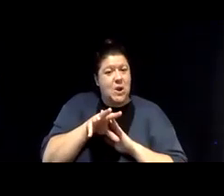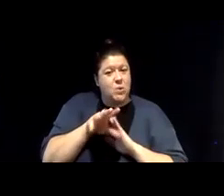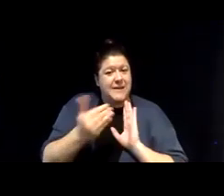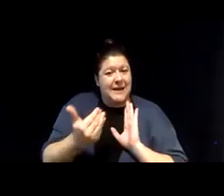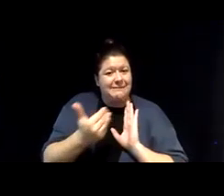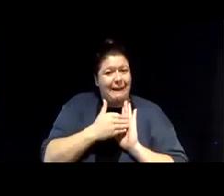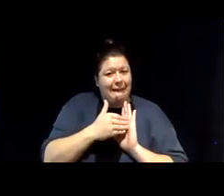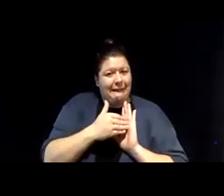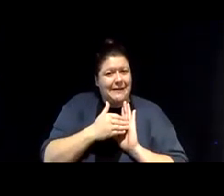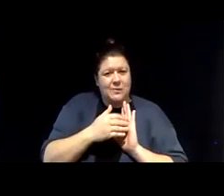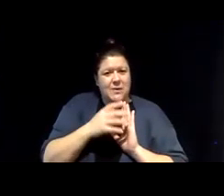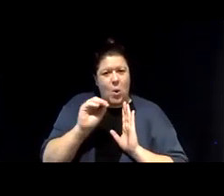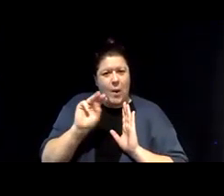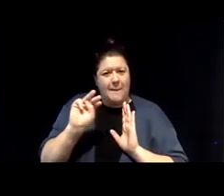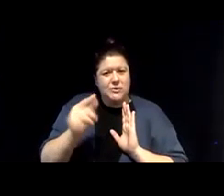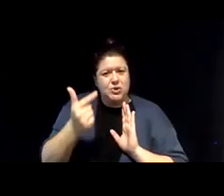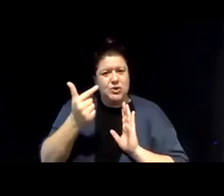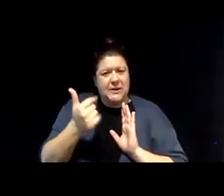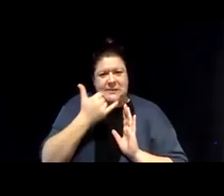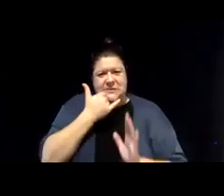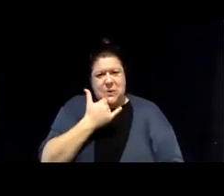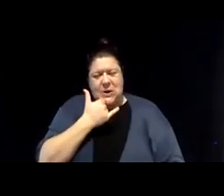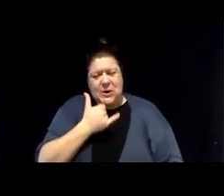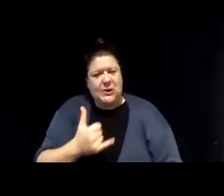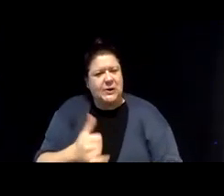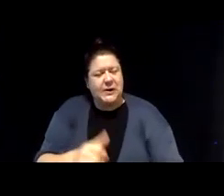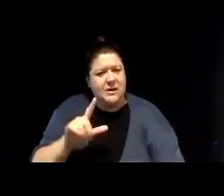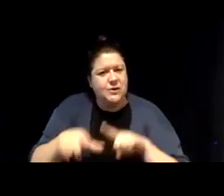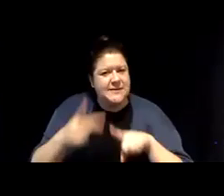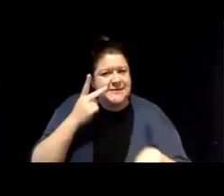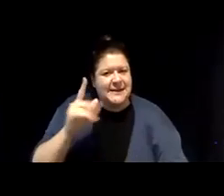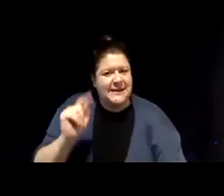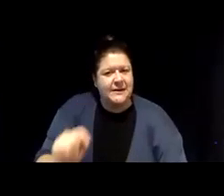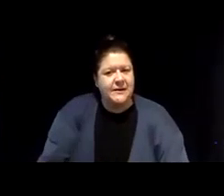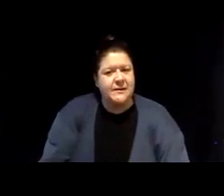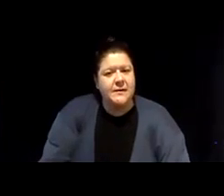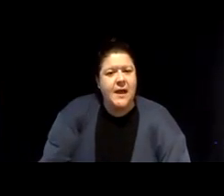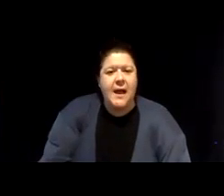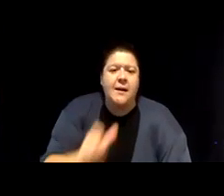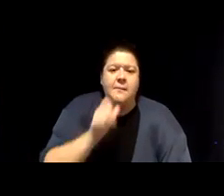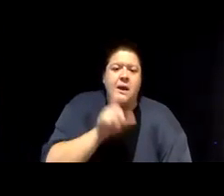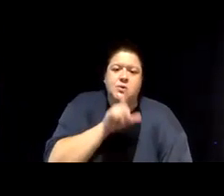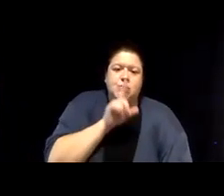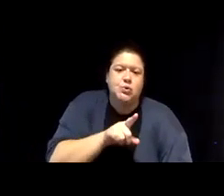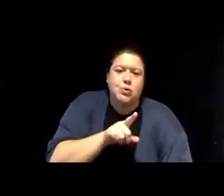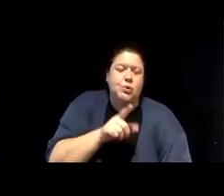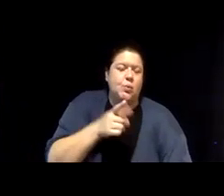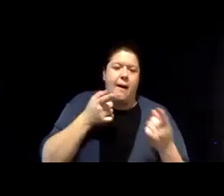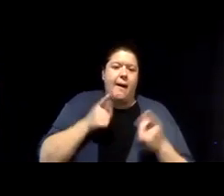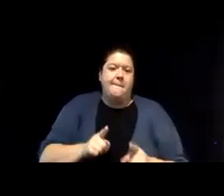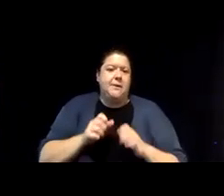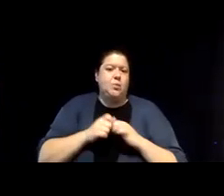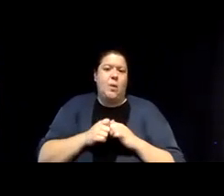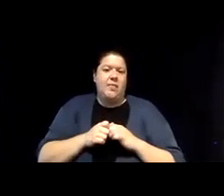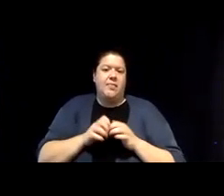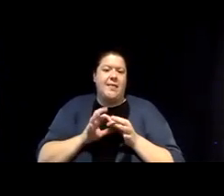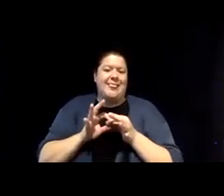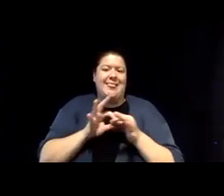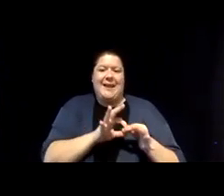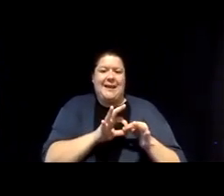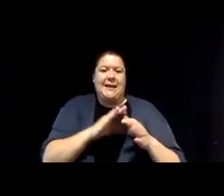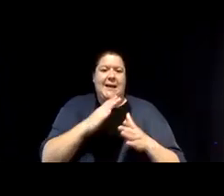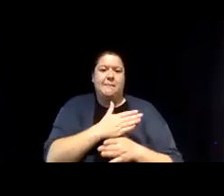like, oh my gosh, what I'm doing wrong? I couldn't see. Yeah, I don't know what happened with the link between